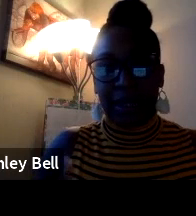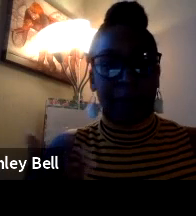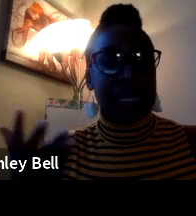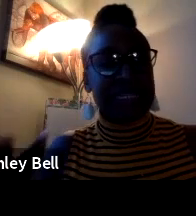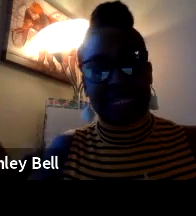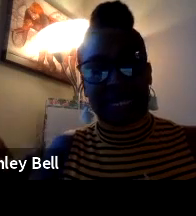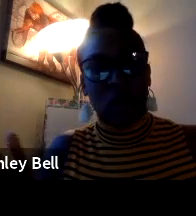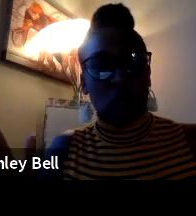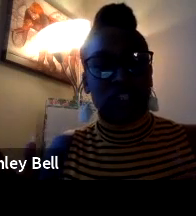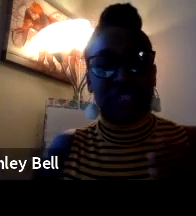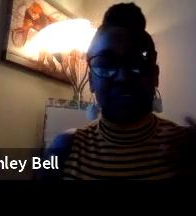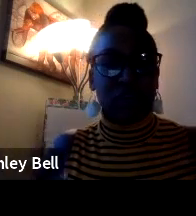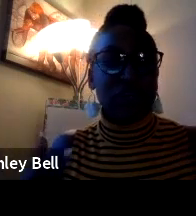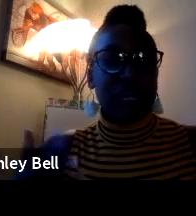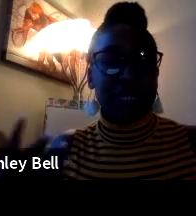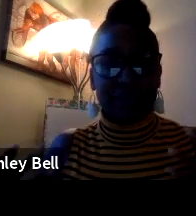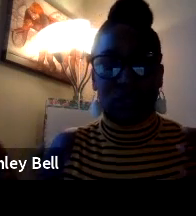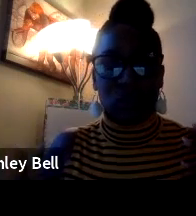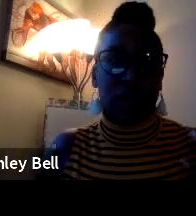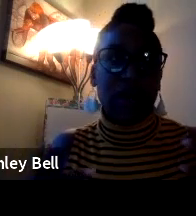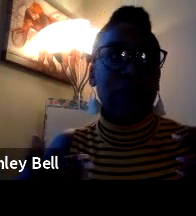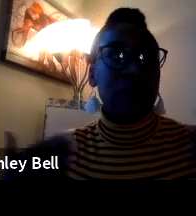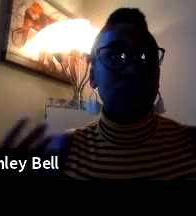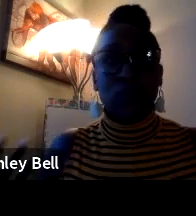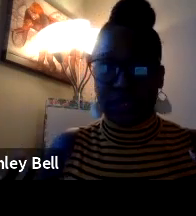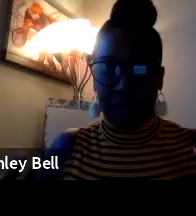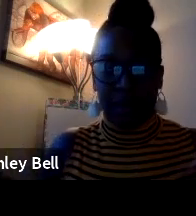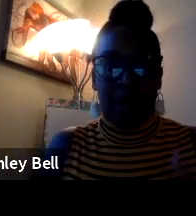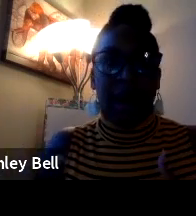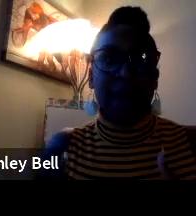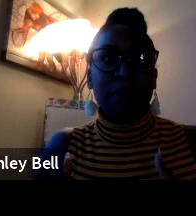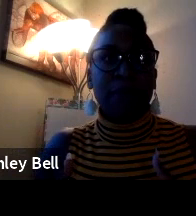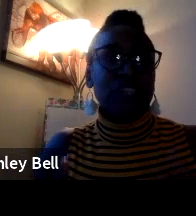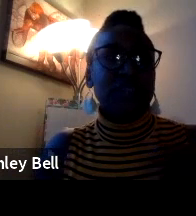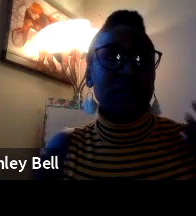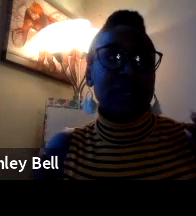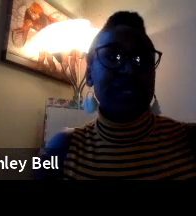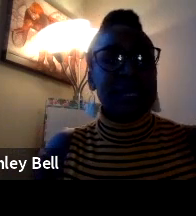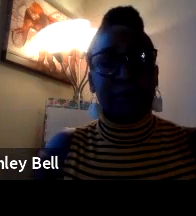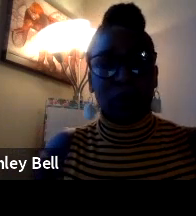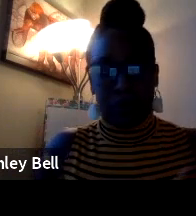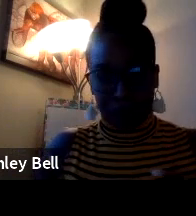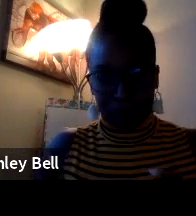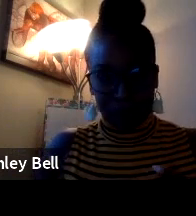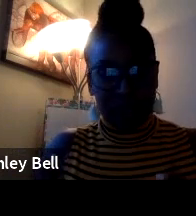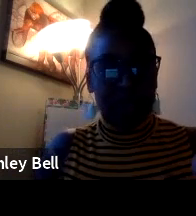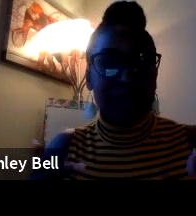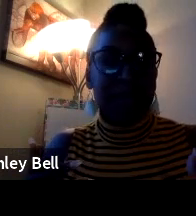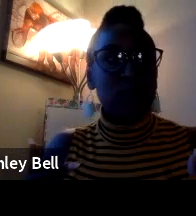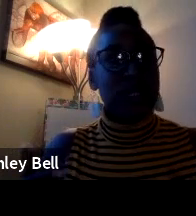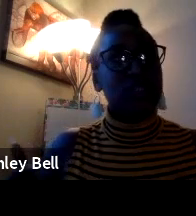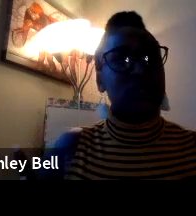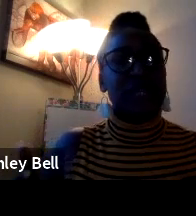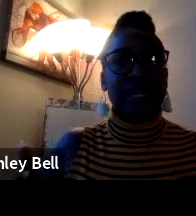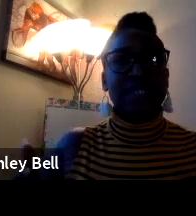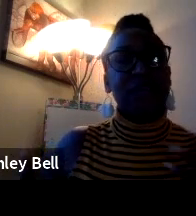Scribbling, painting, or just even creating some sort of music. An example could be maybe